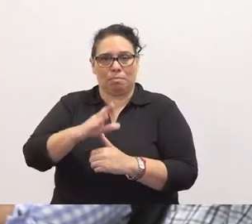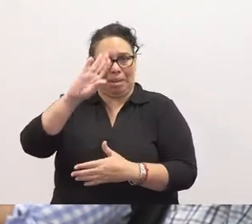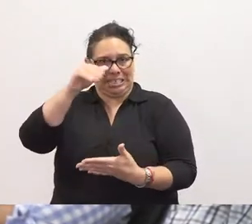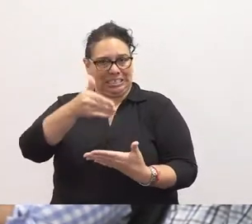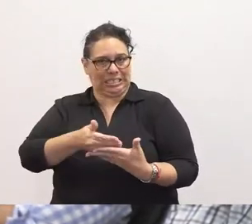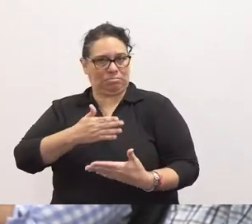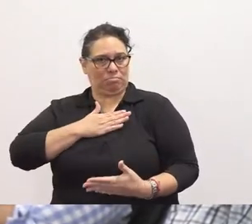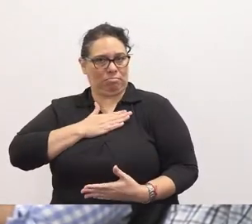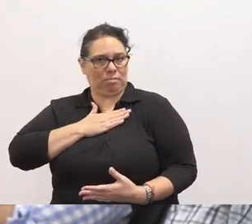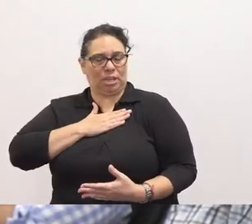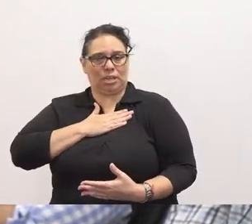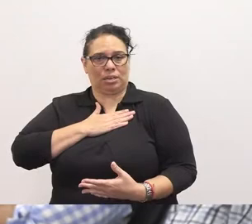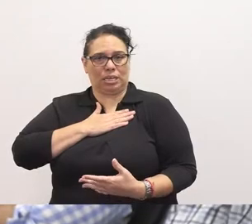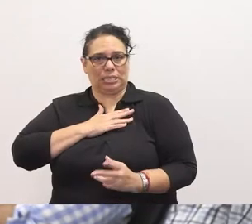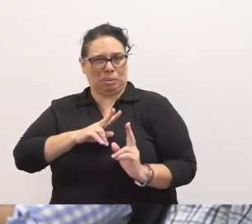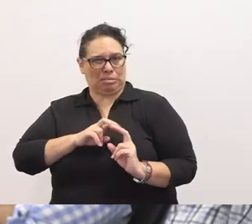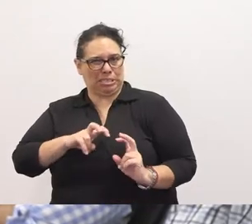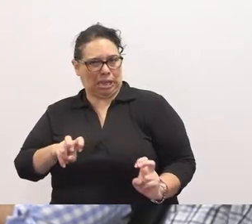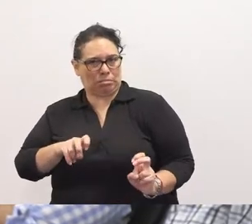been